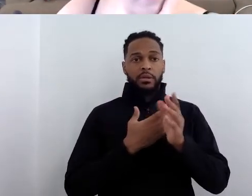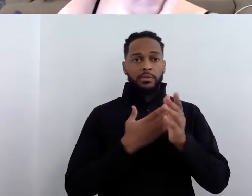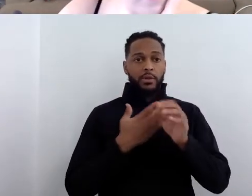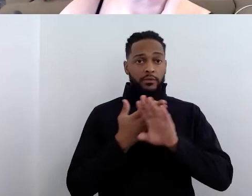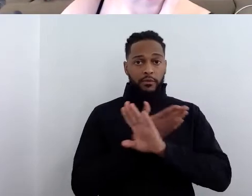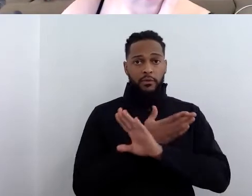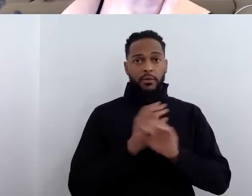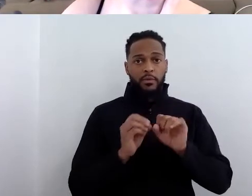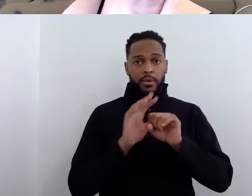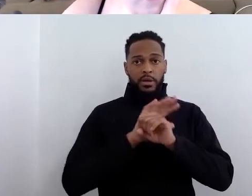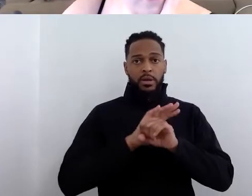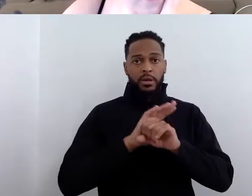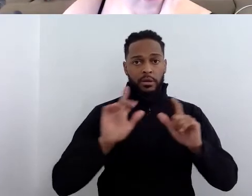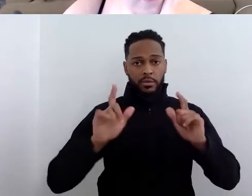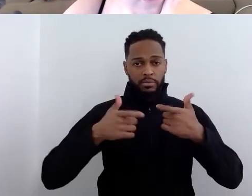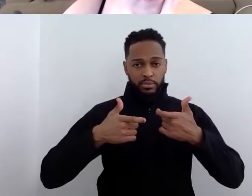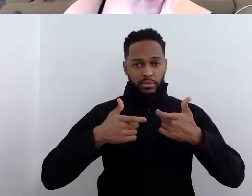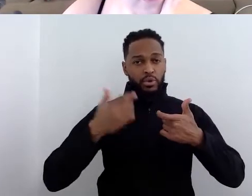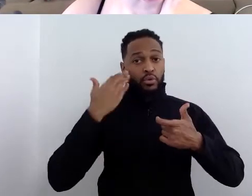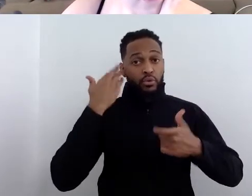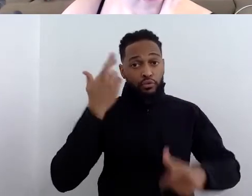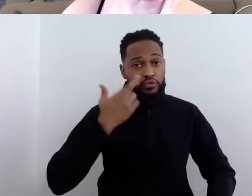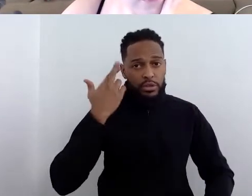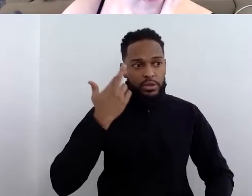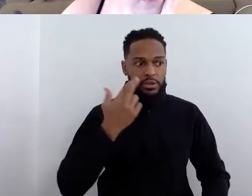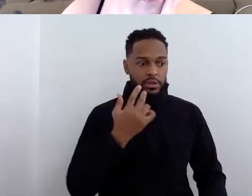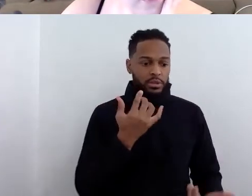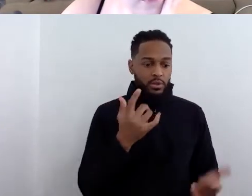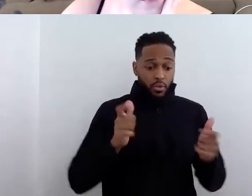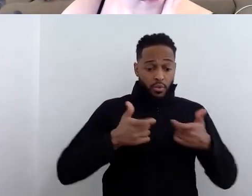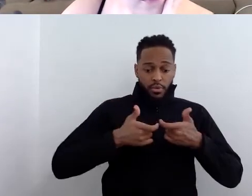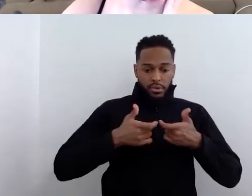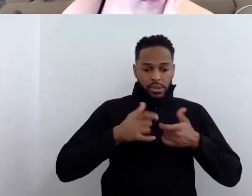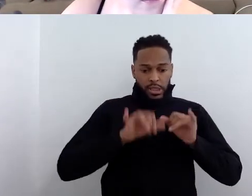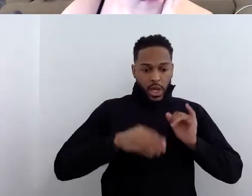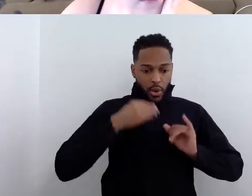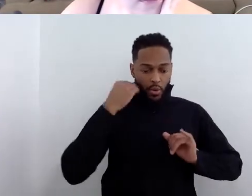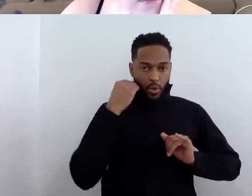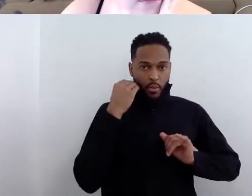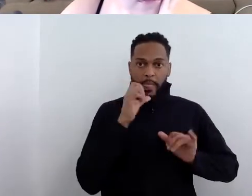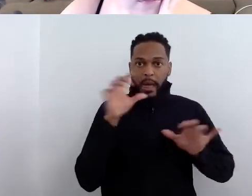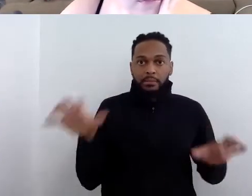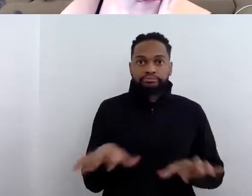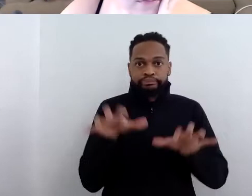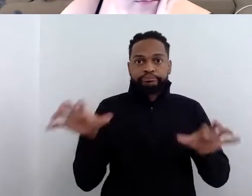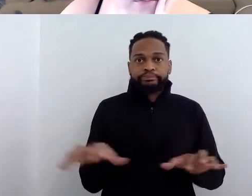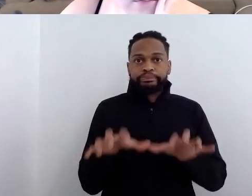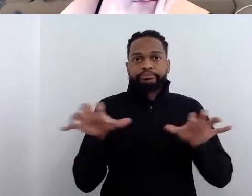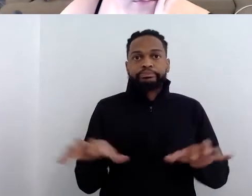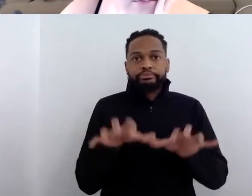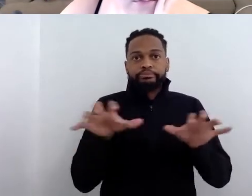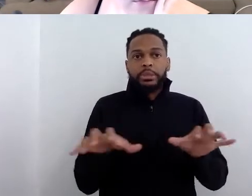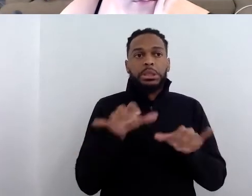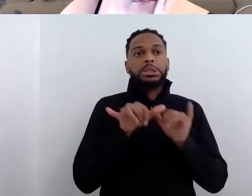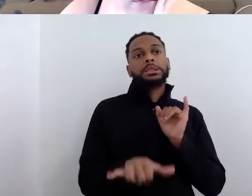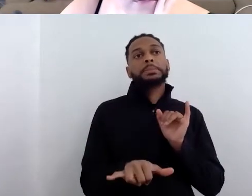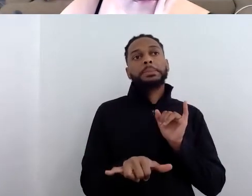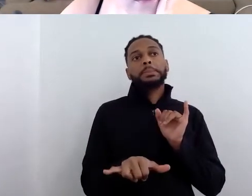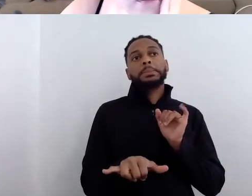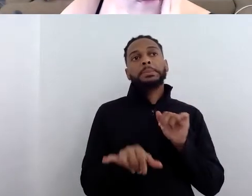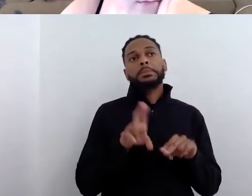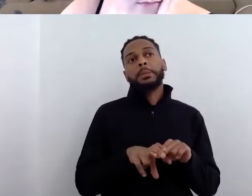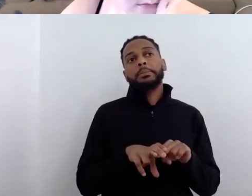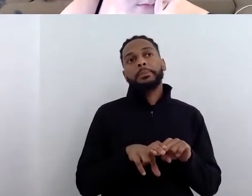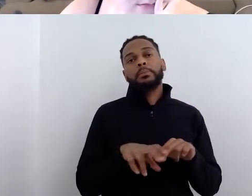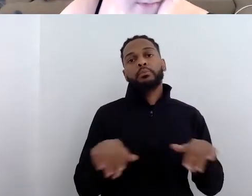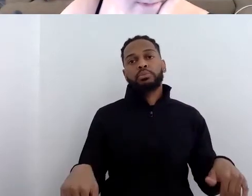And I think that certainly would be true for, you know, a decent chunk of people that maybe came through the hospital at a certain time when